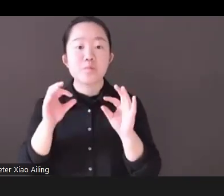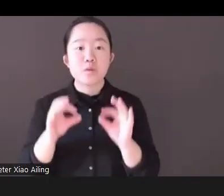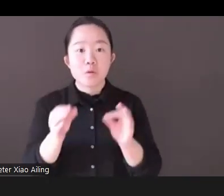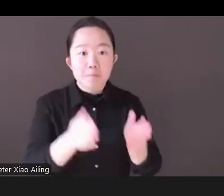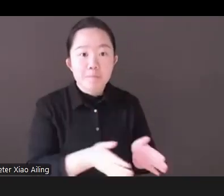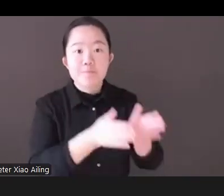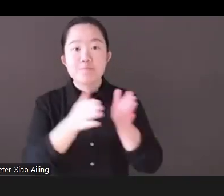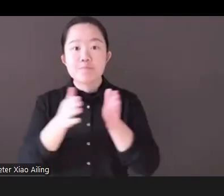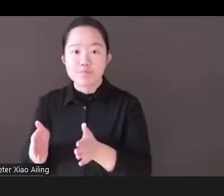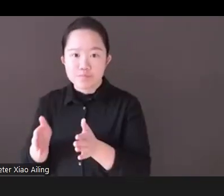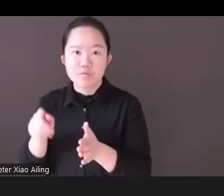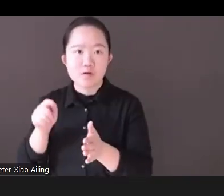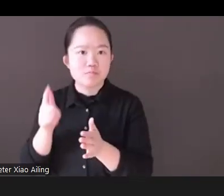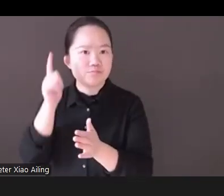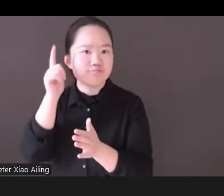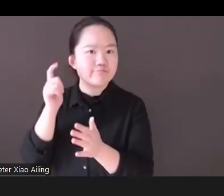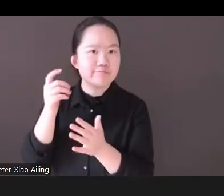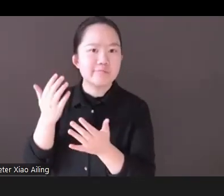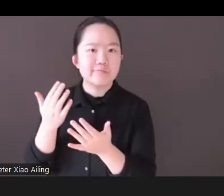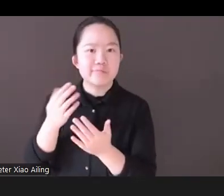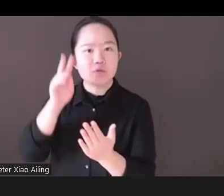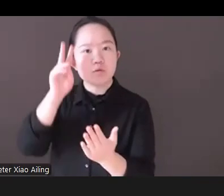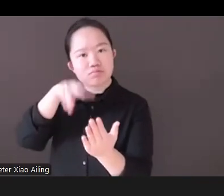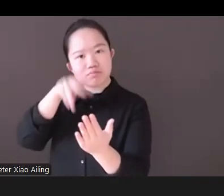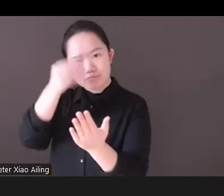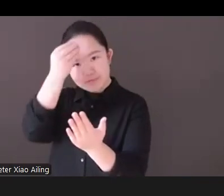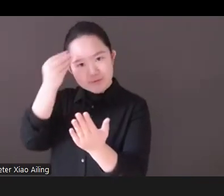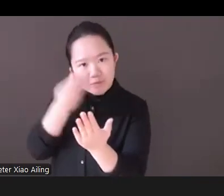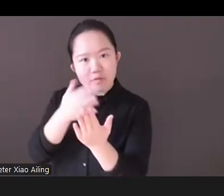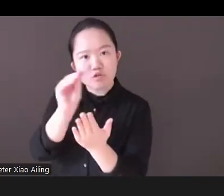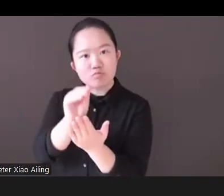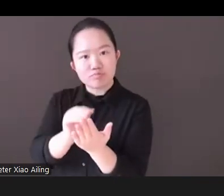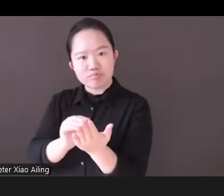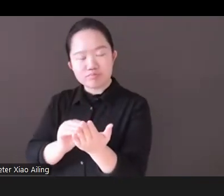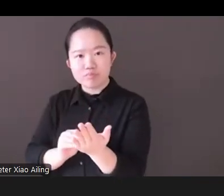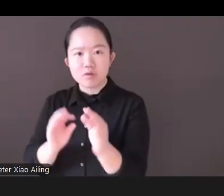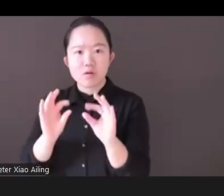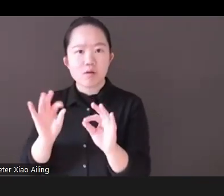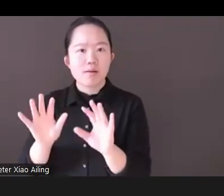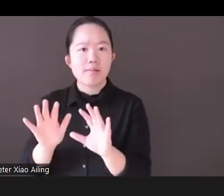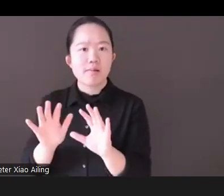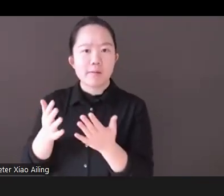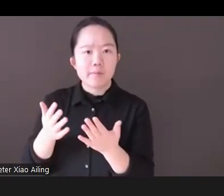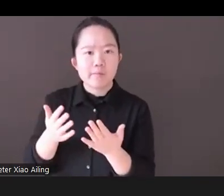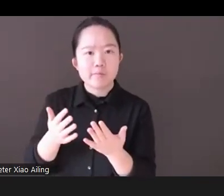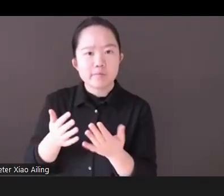I should add, we're in the process of creating an e-service to take complaints from the public,